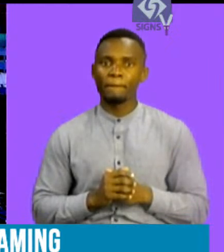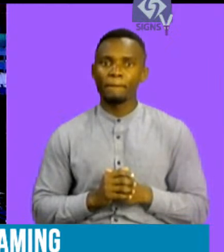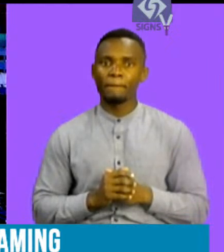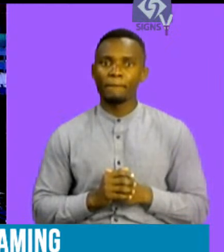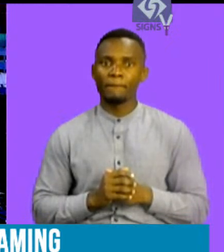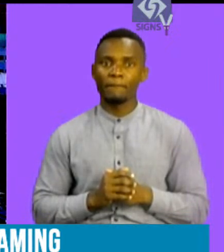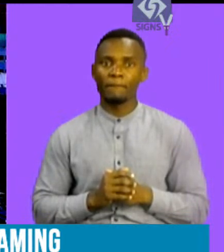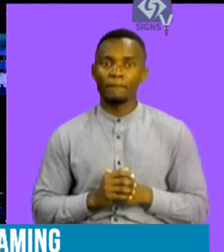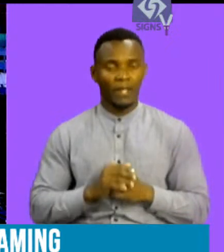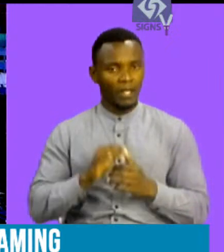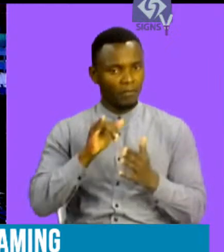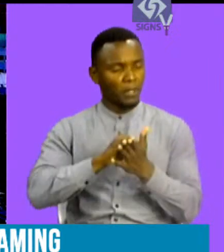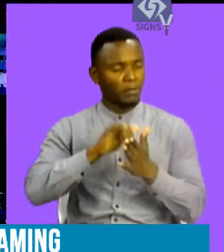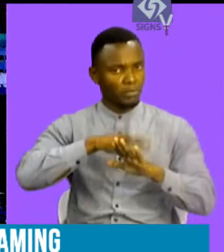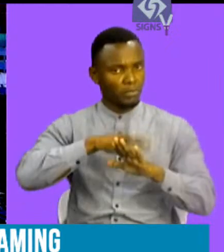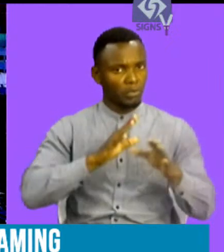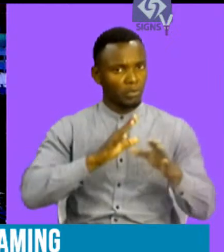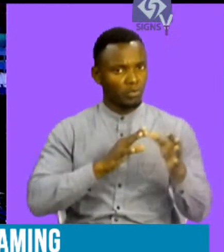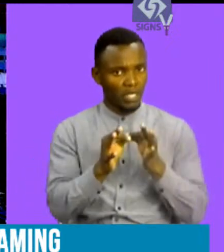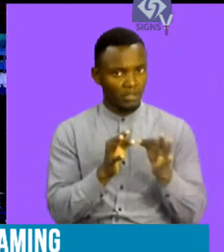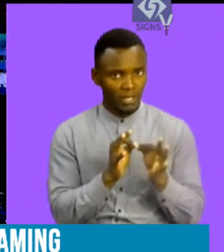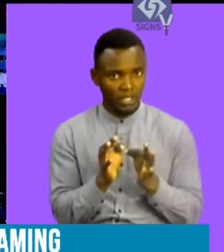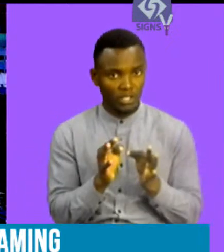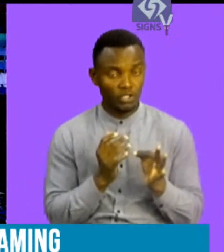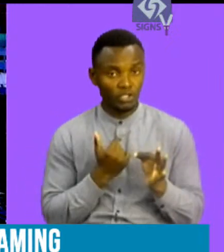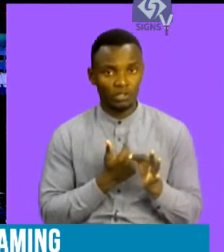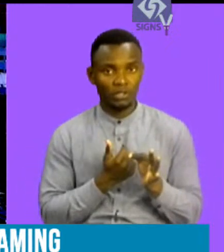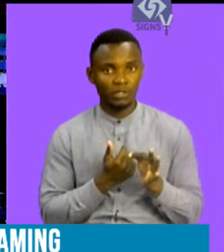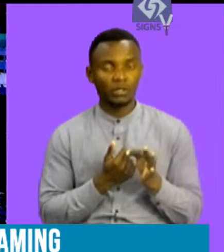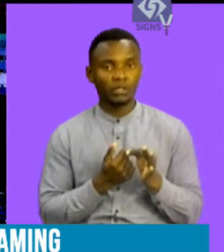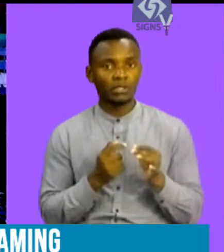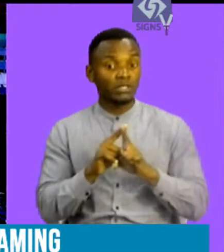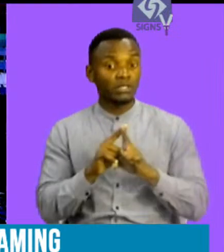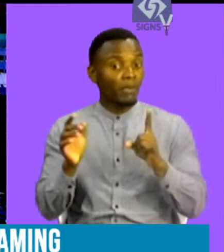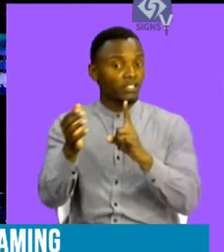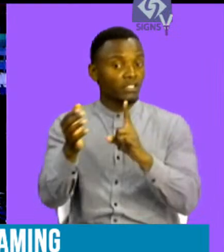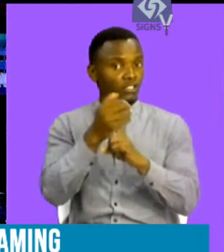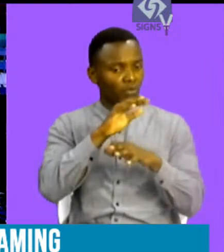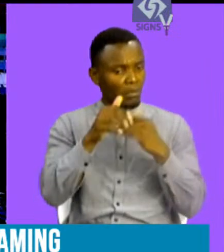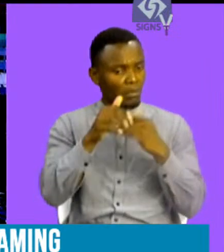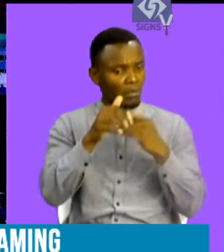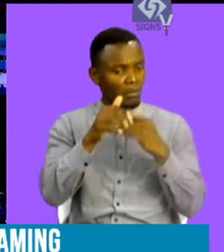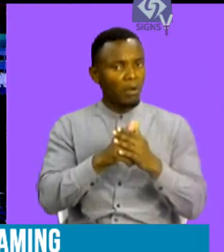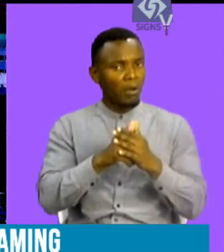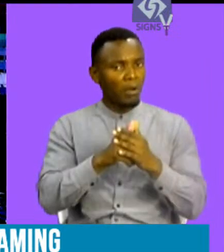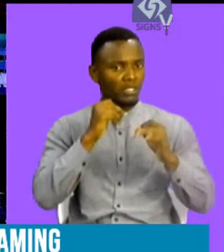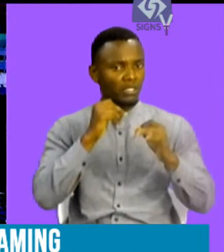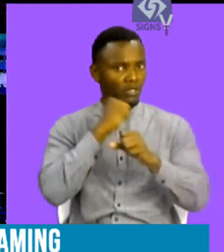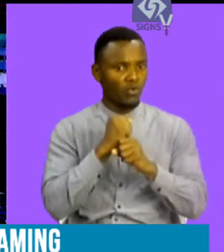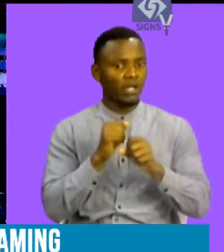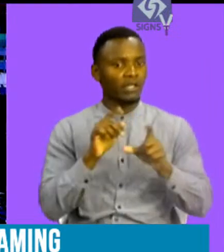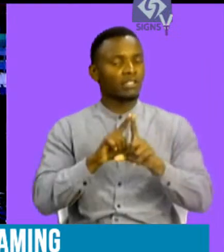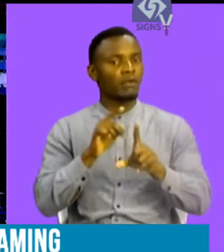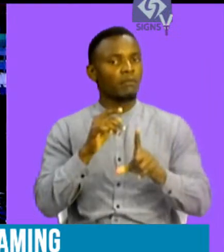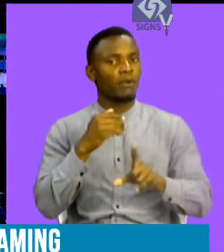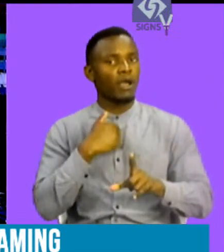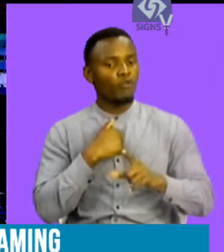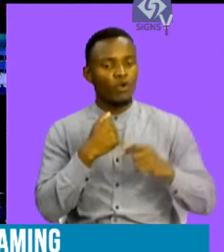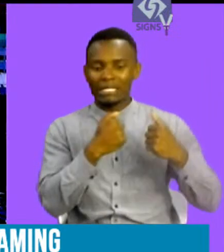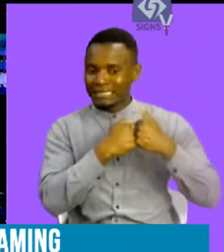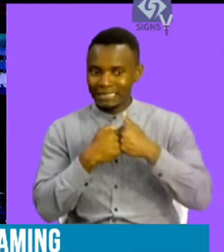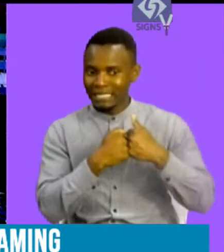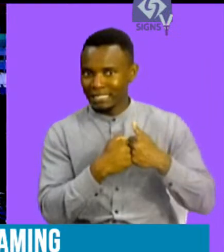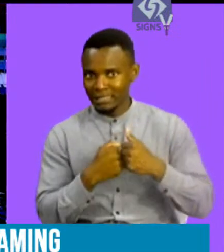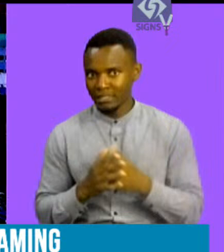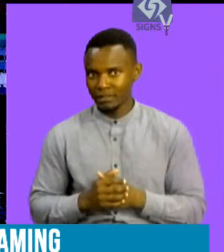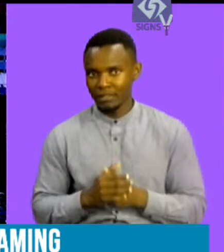is a mouthful, and definitely achieving such tremendous work, then it would come with its own obstacles. Probably would